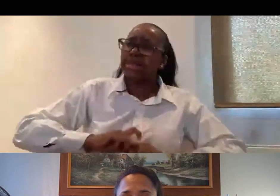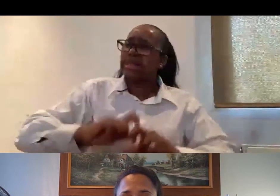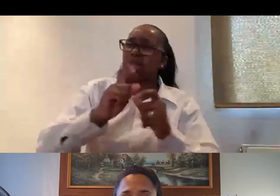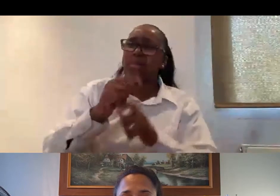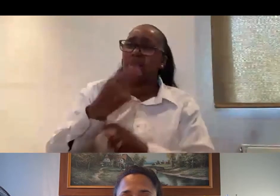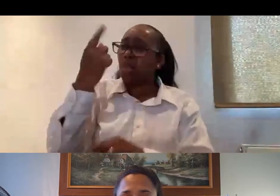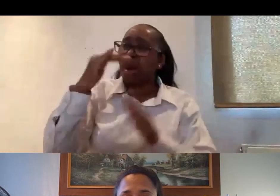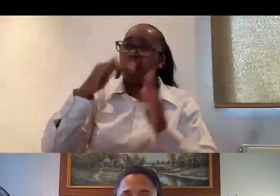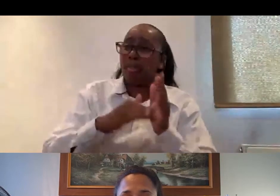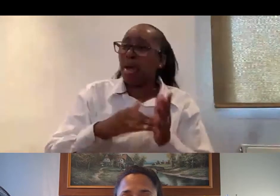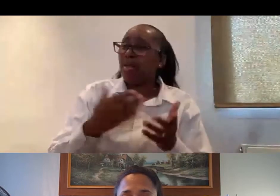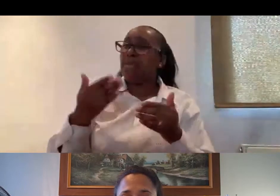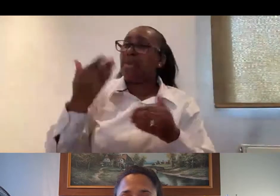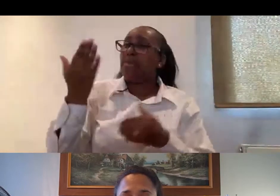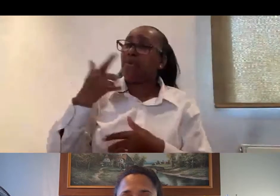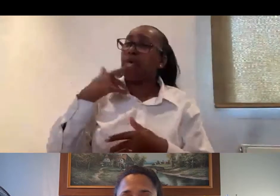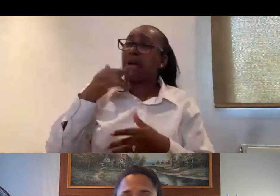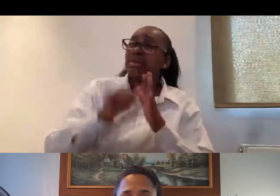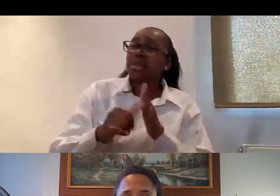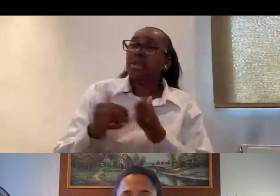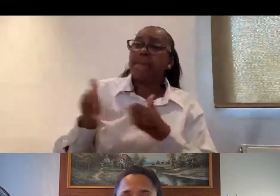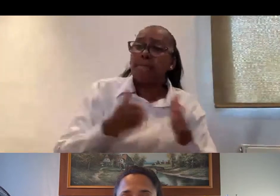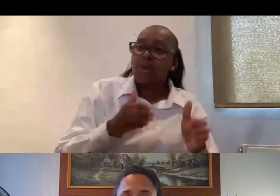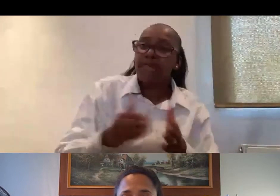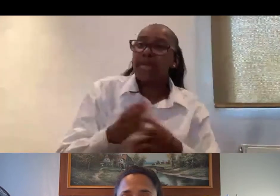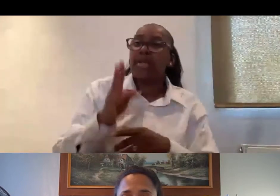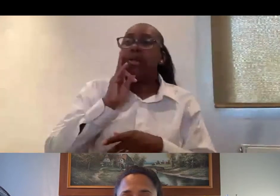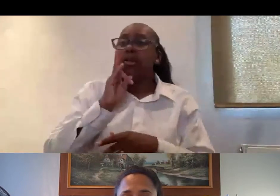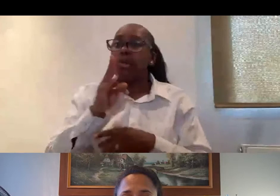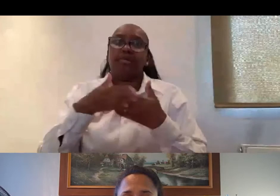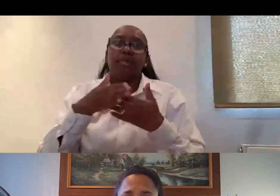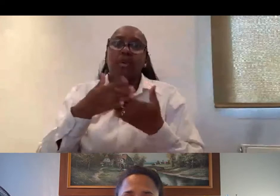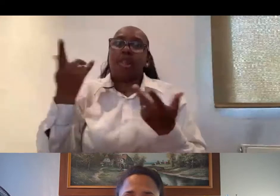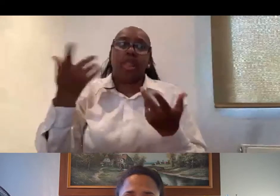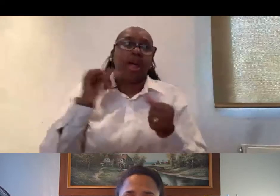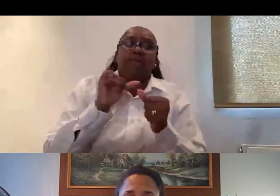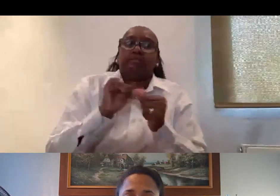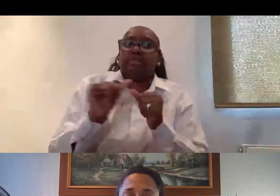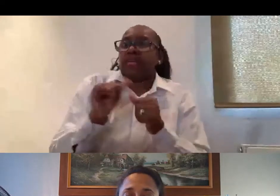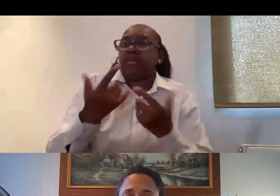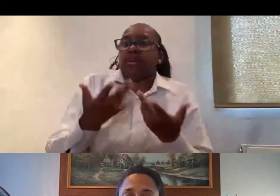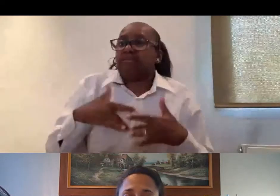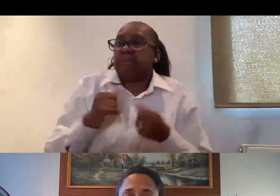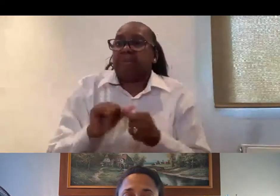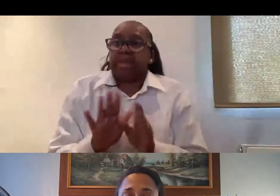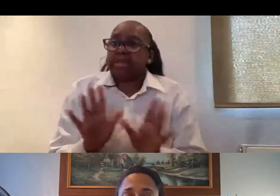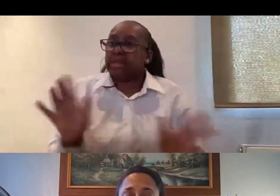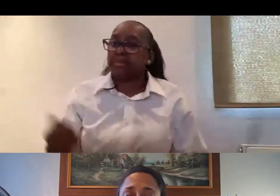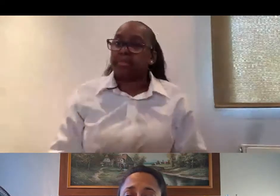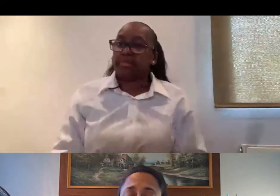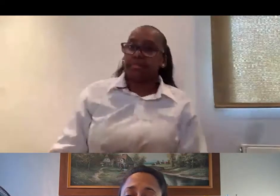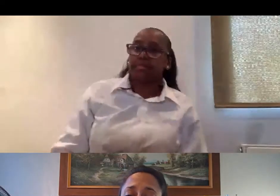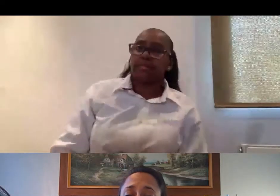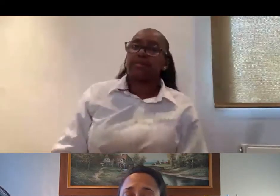about a month or so before I could start moving around a little bit more by bit after bit, really. Yeah.